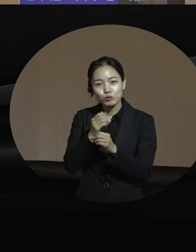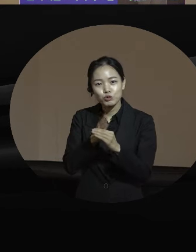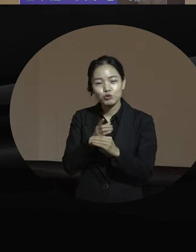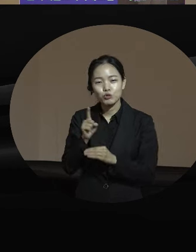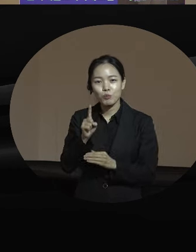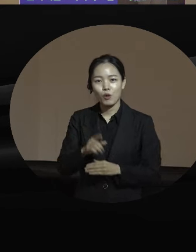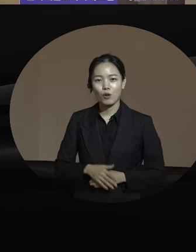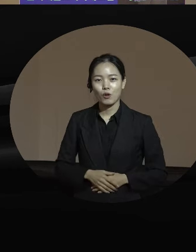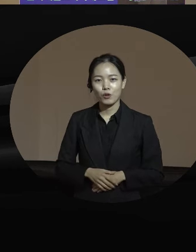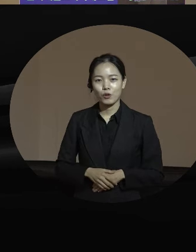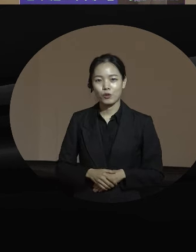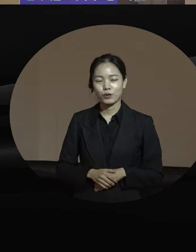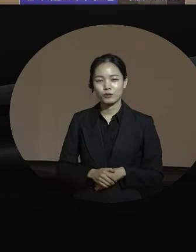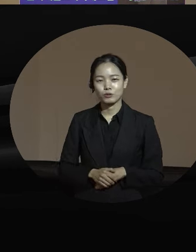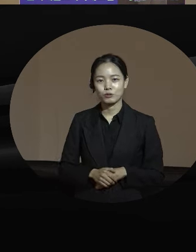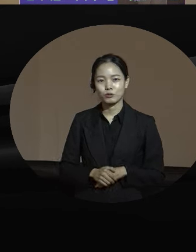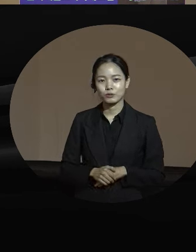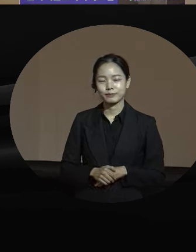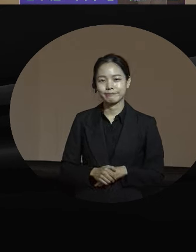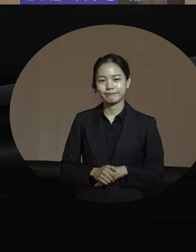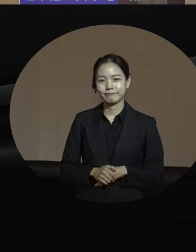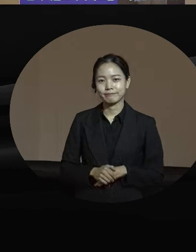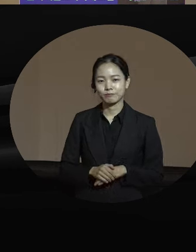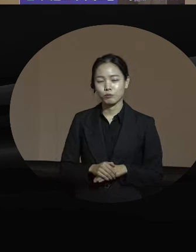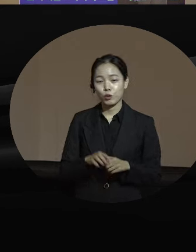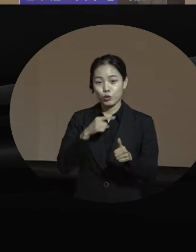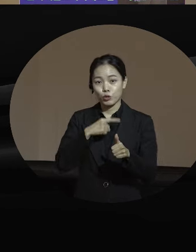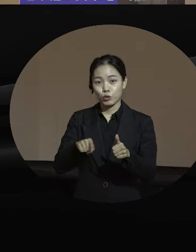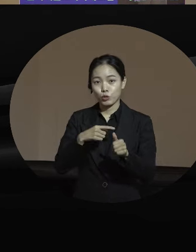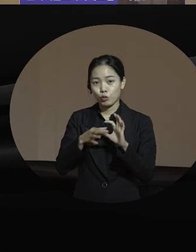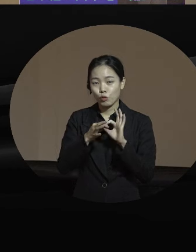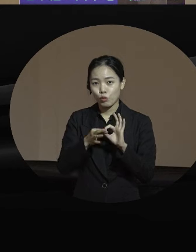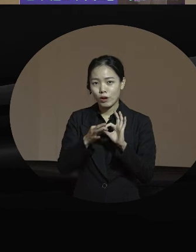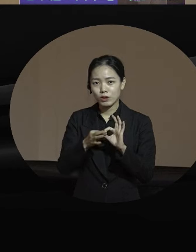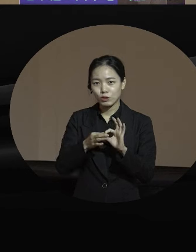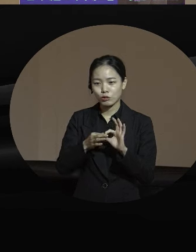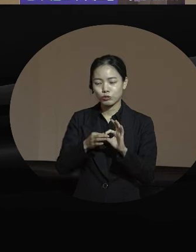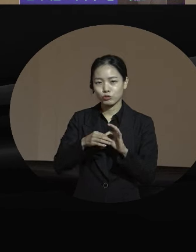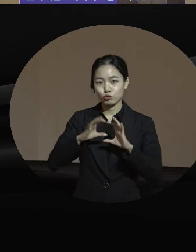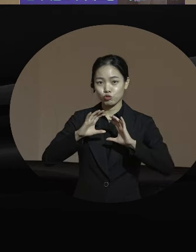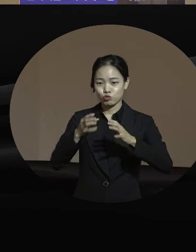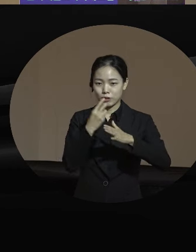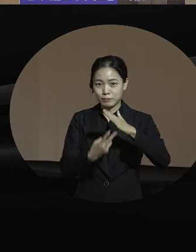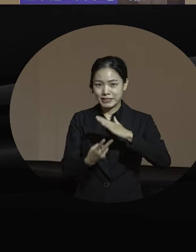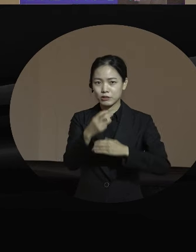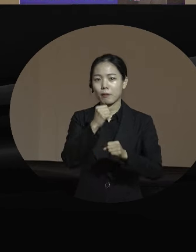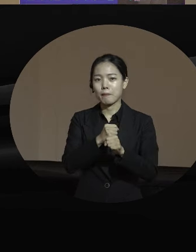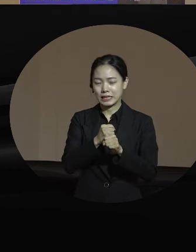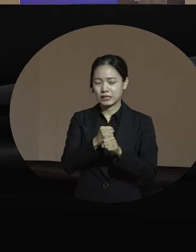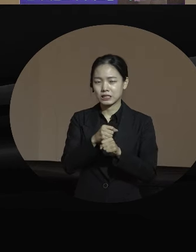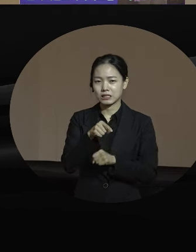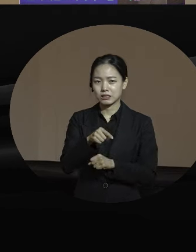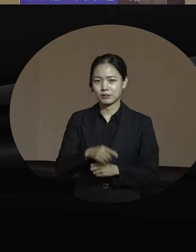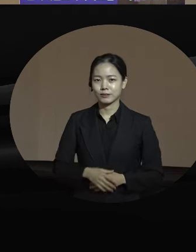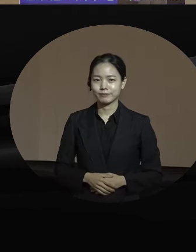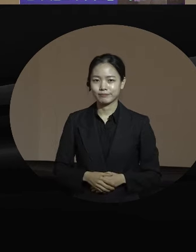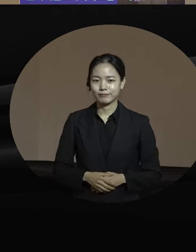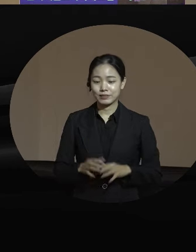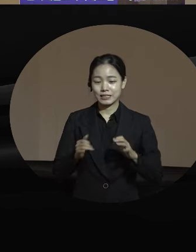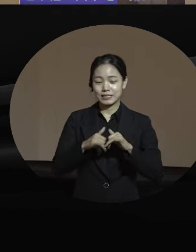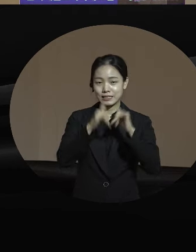knowledge of the future skills required by societal, economic, and ecological changes, as well as the risks